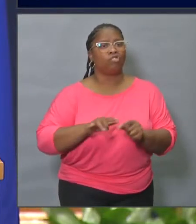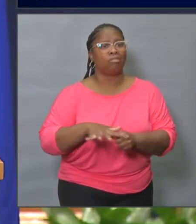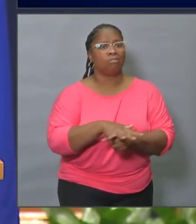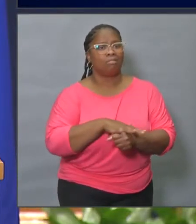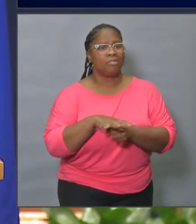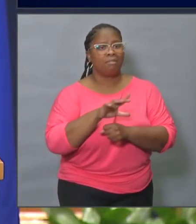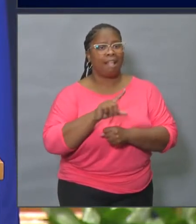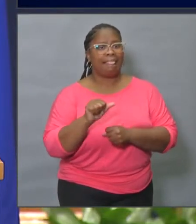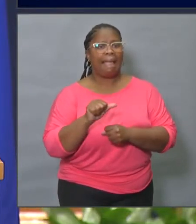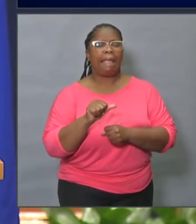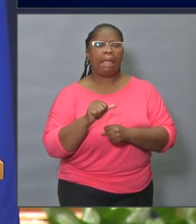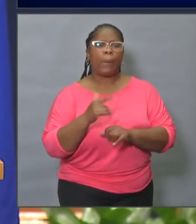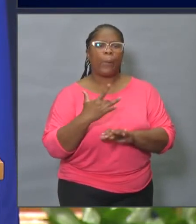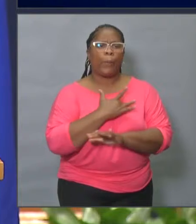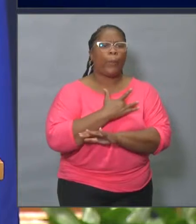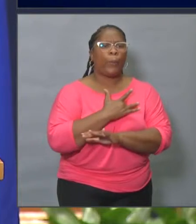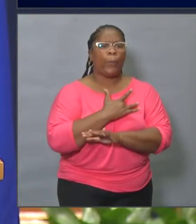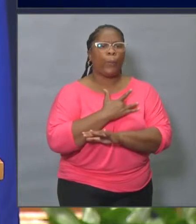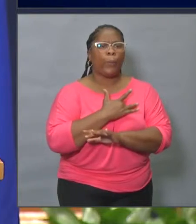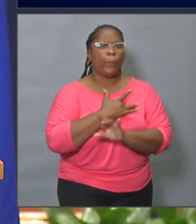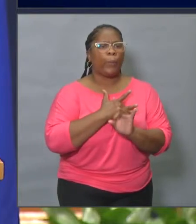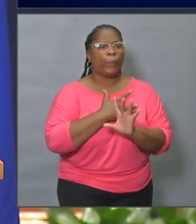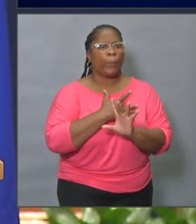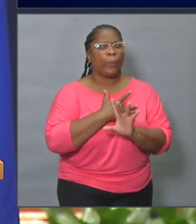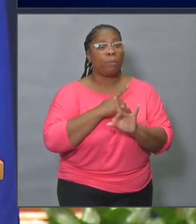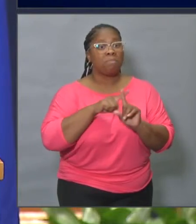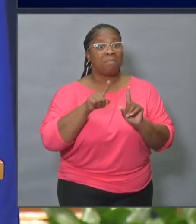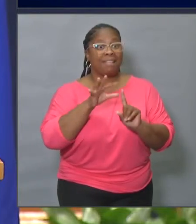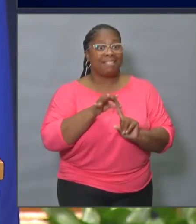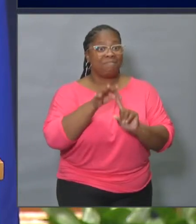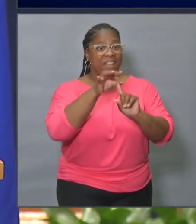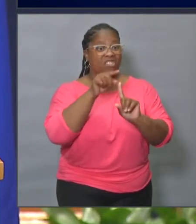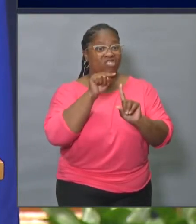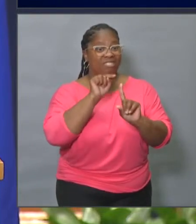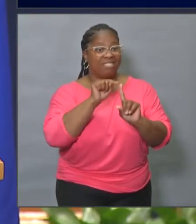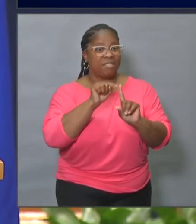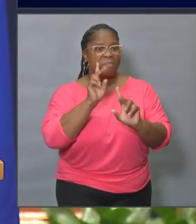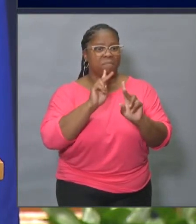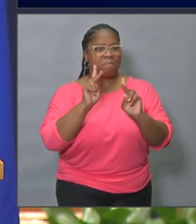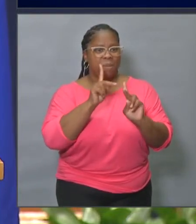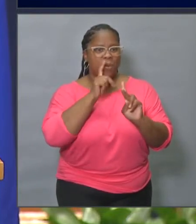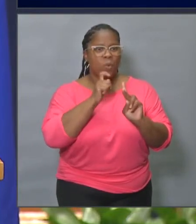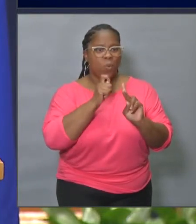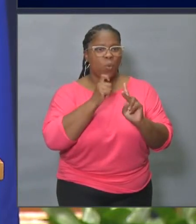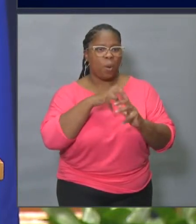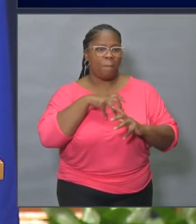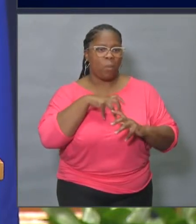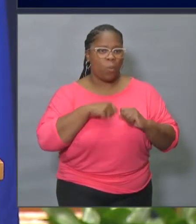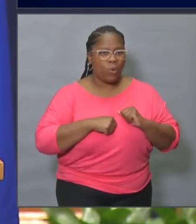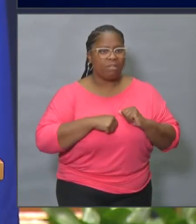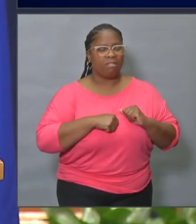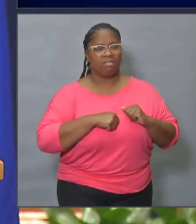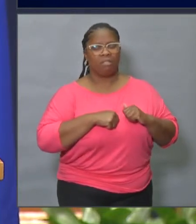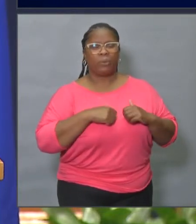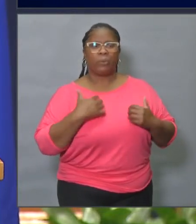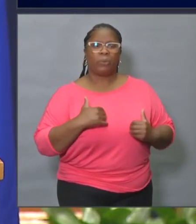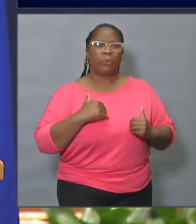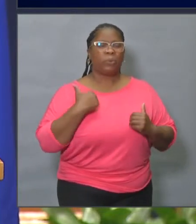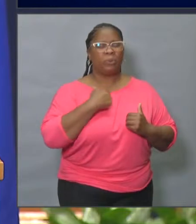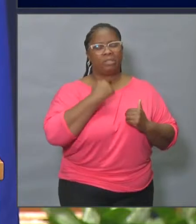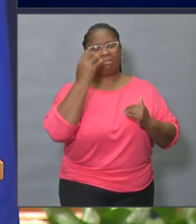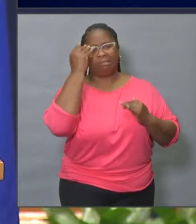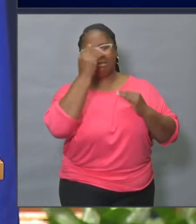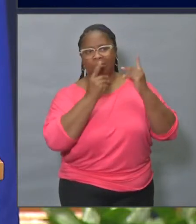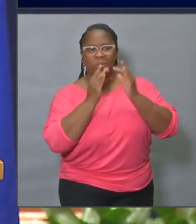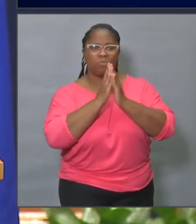by all of us, but particularly by those who are mourning. And we share your grief. You're in our thoughts and our prayers